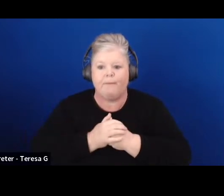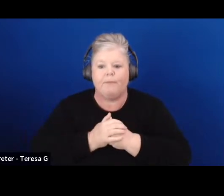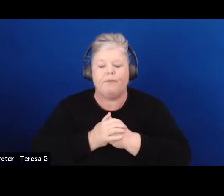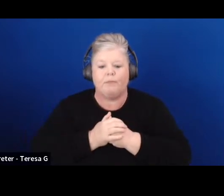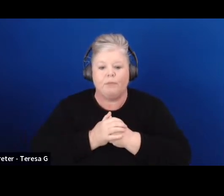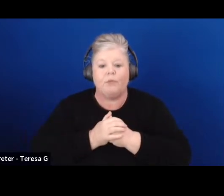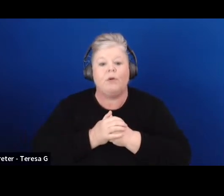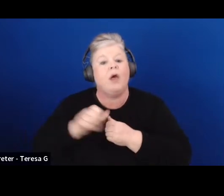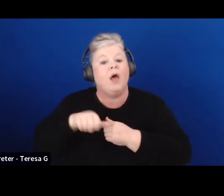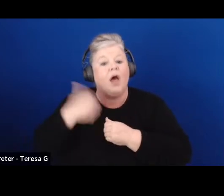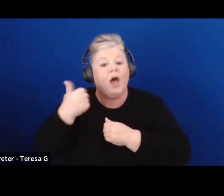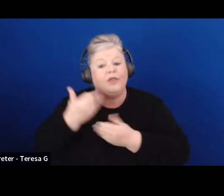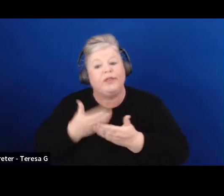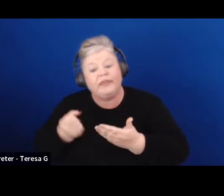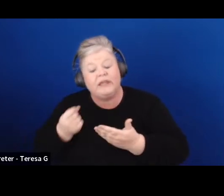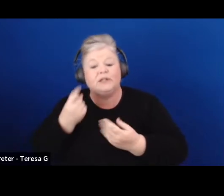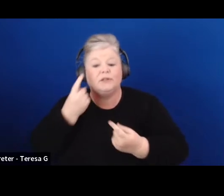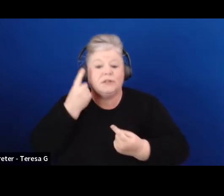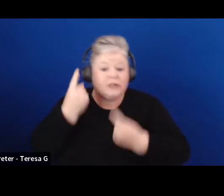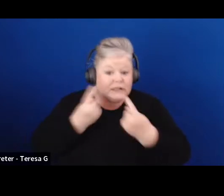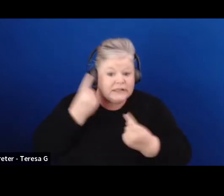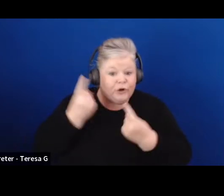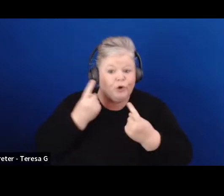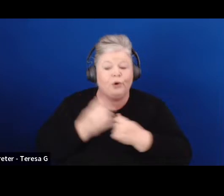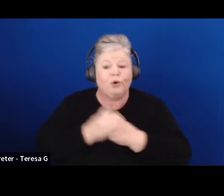Other considerations involved